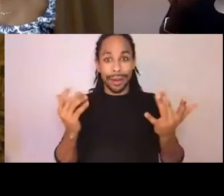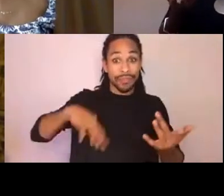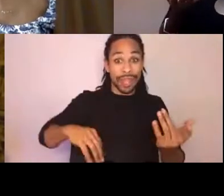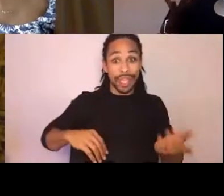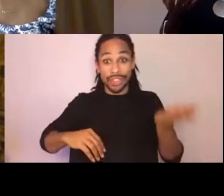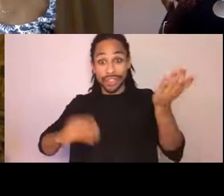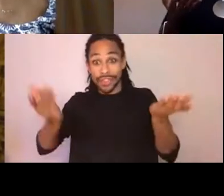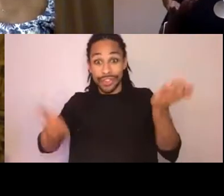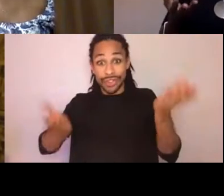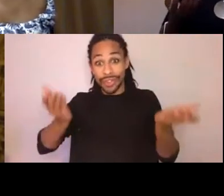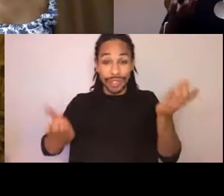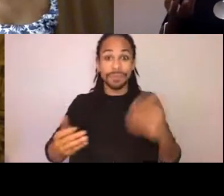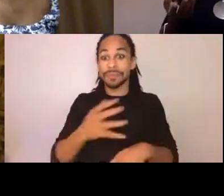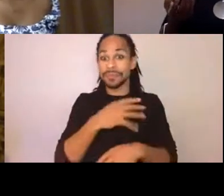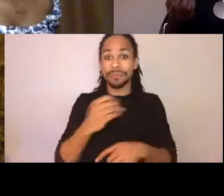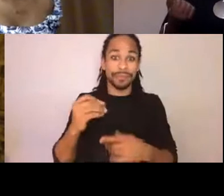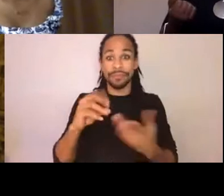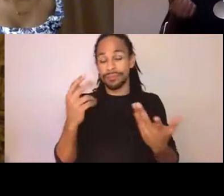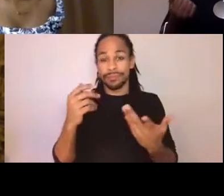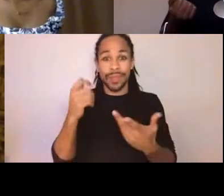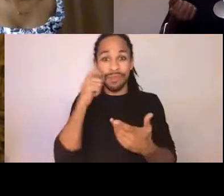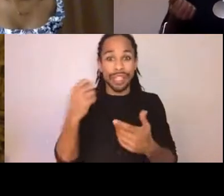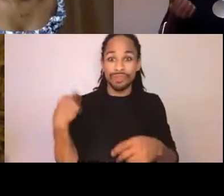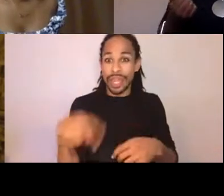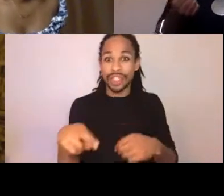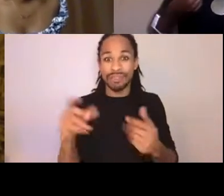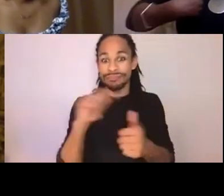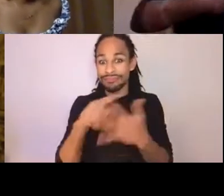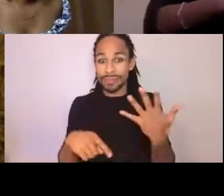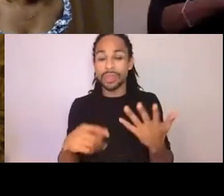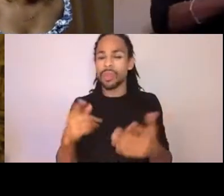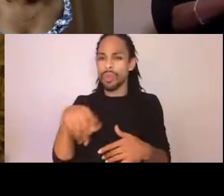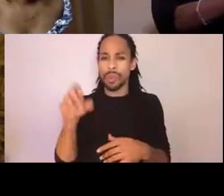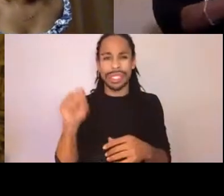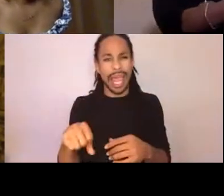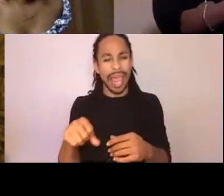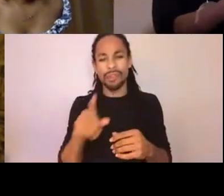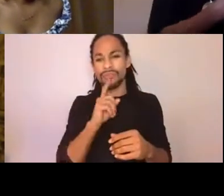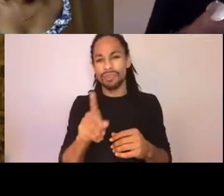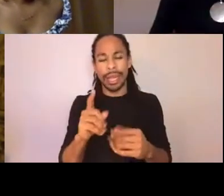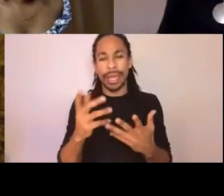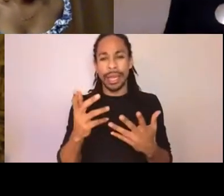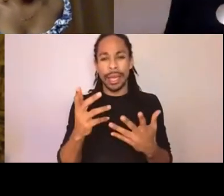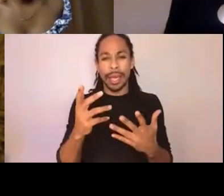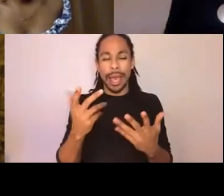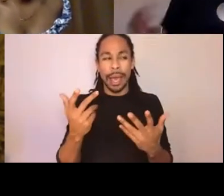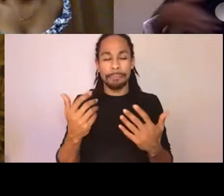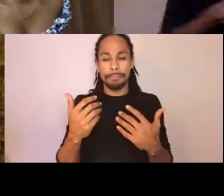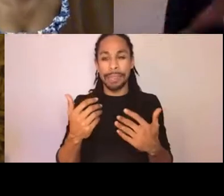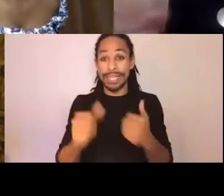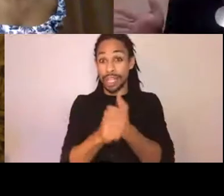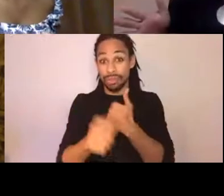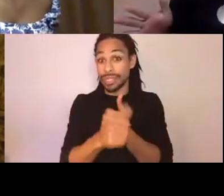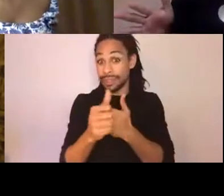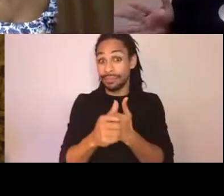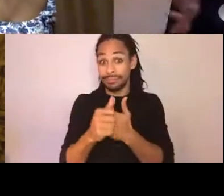real minefields when we're trying to build together, and there can be a real discomfort and a desire to kind of push past. So I'd